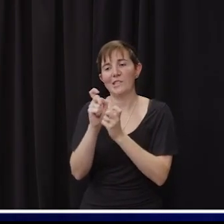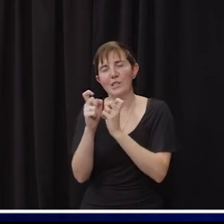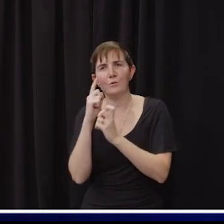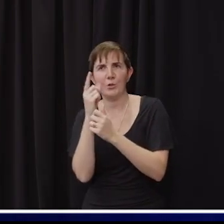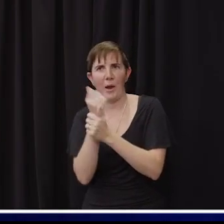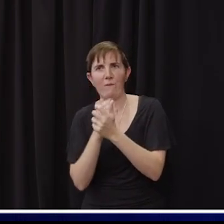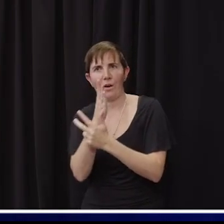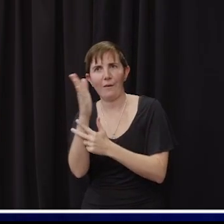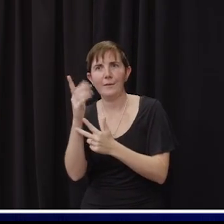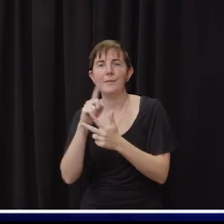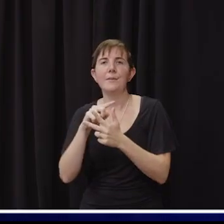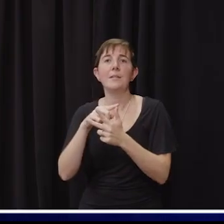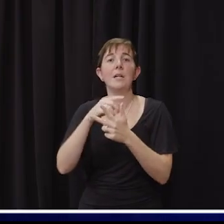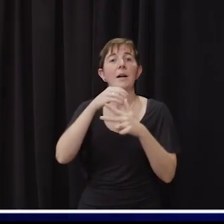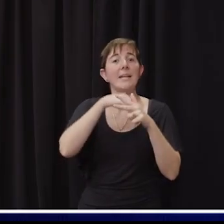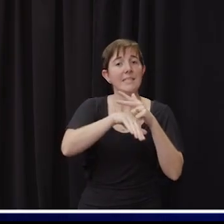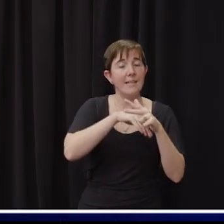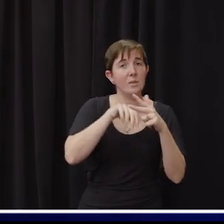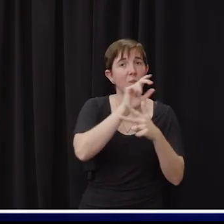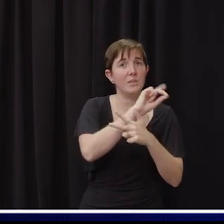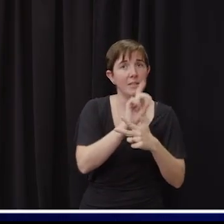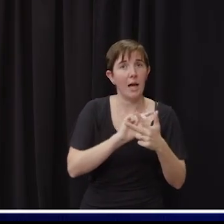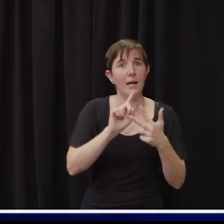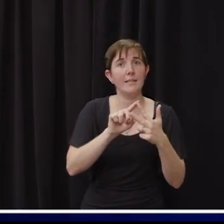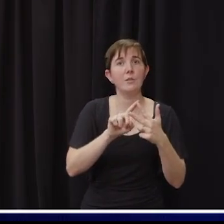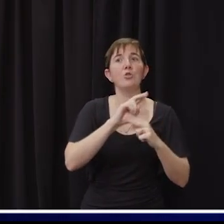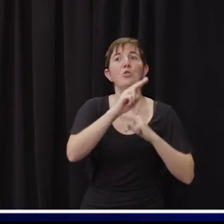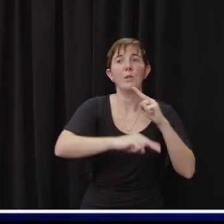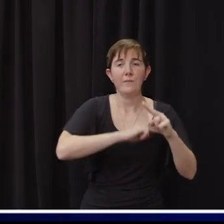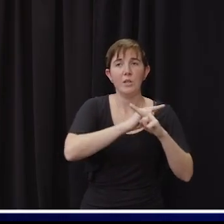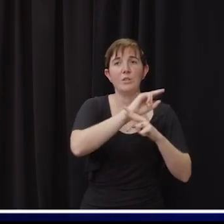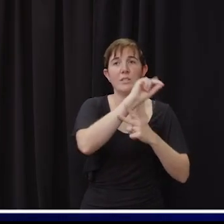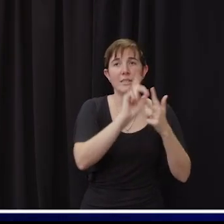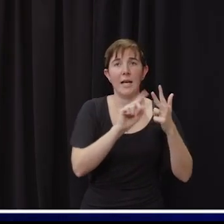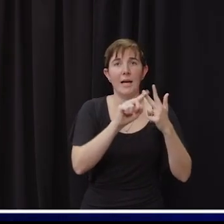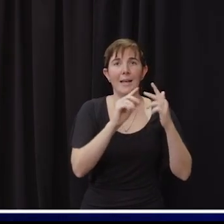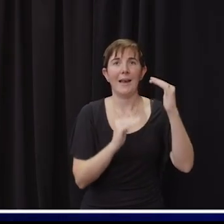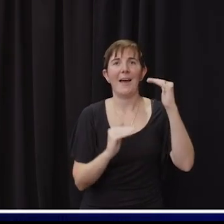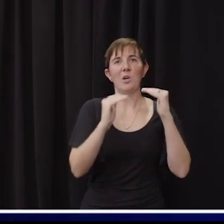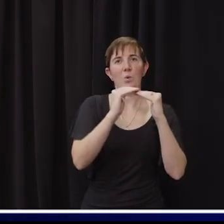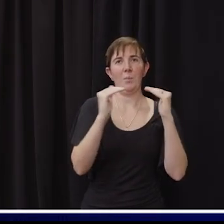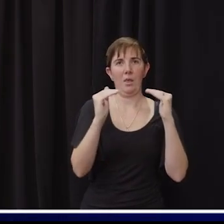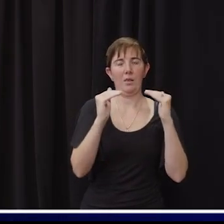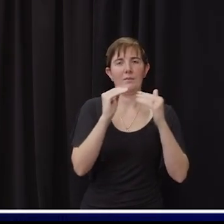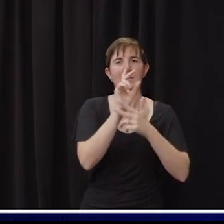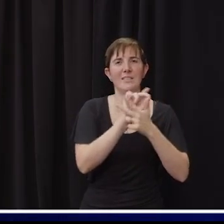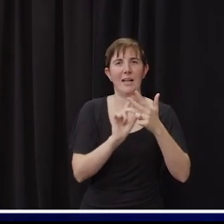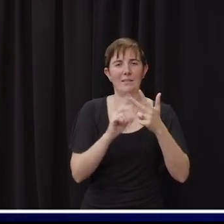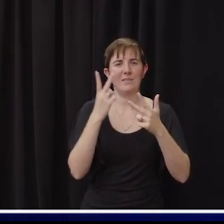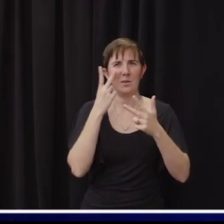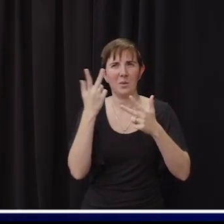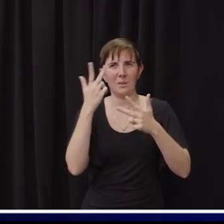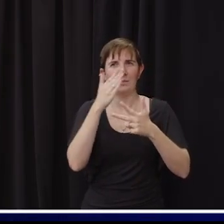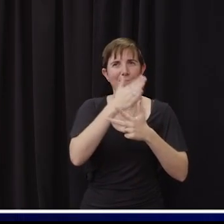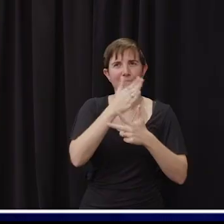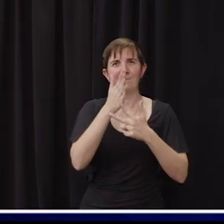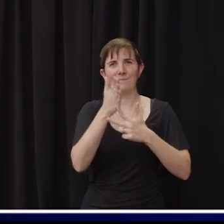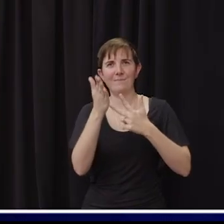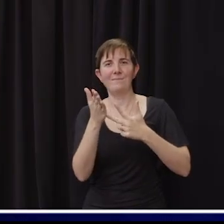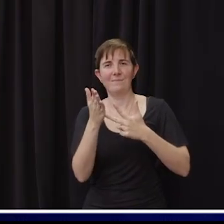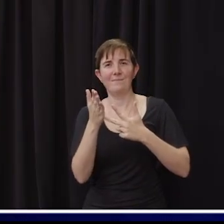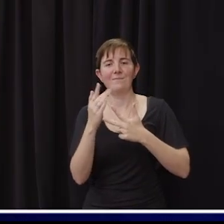but there's accessible design, universal design, equitable design. Kind of see those 3 steps in the progression